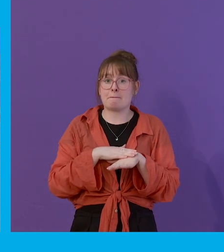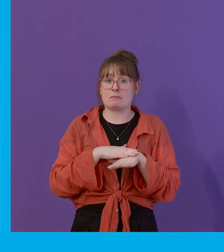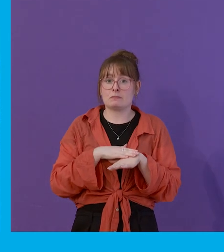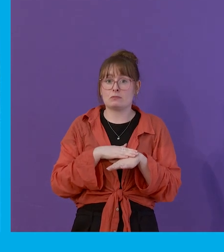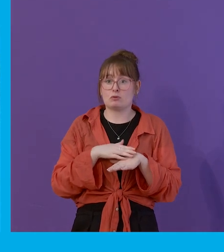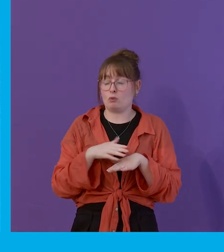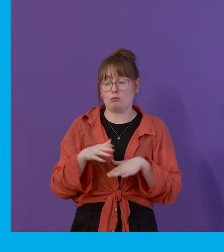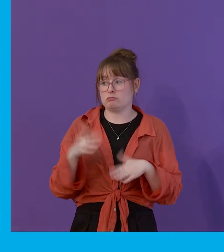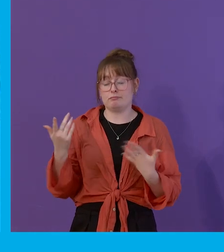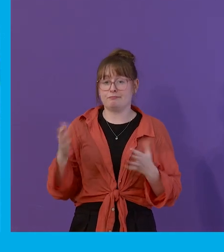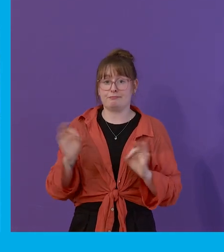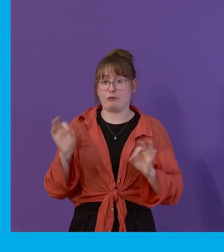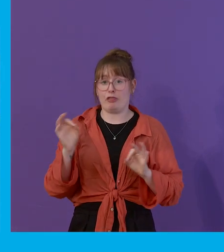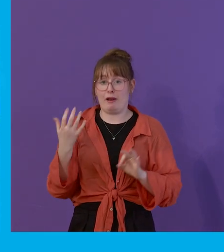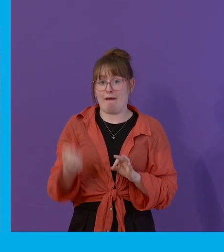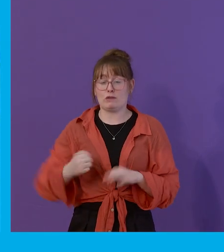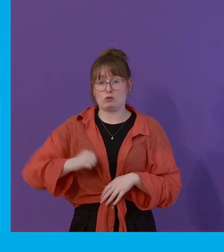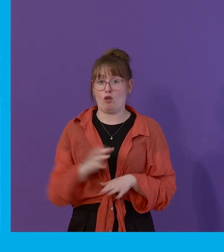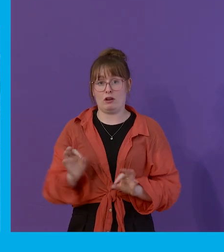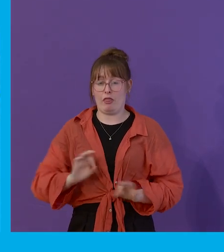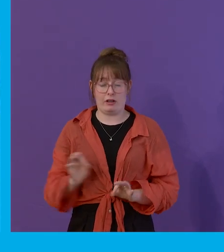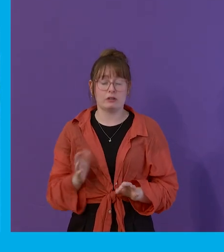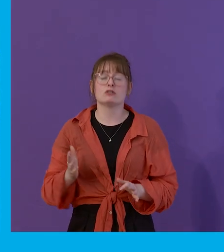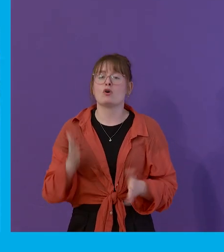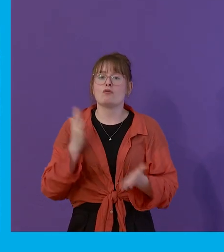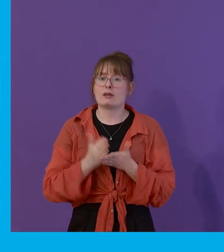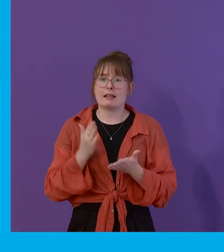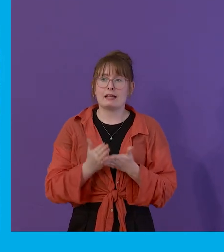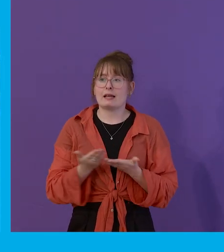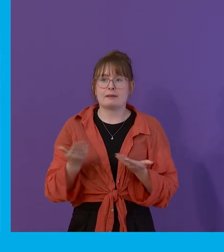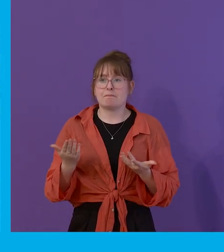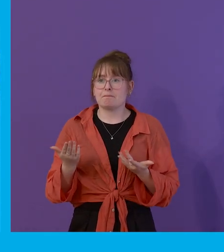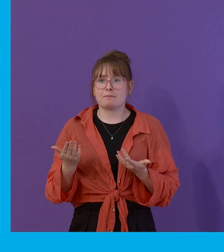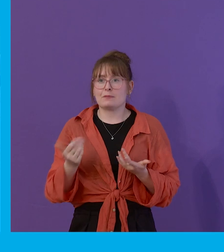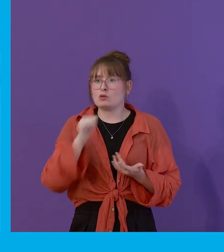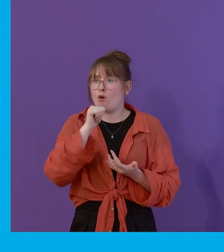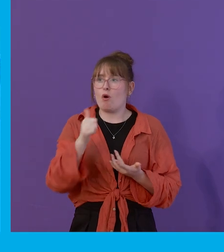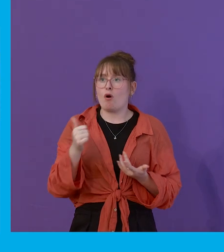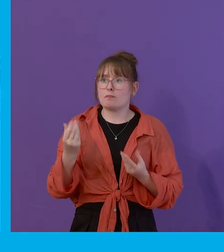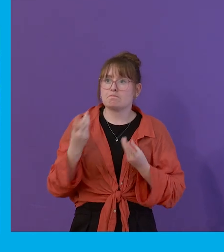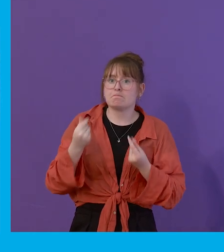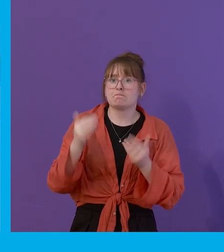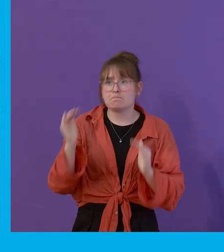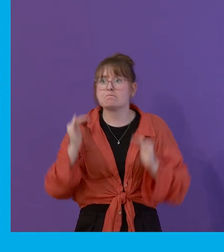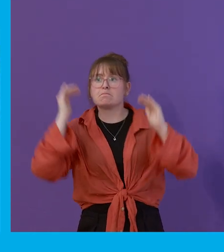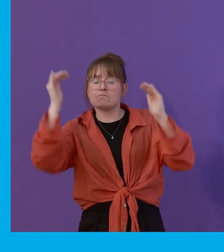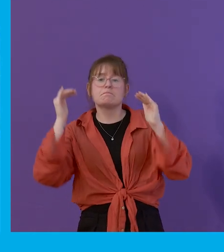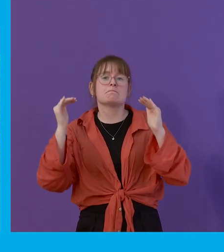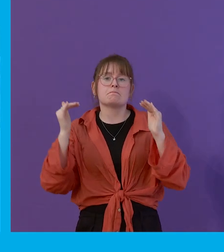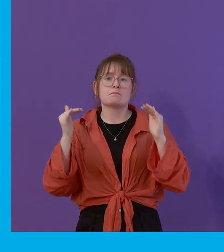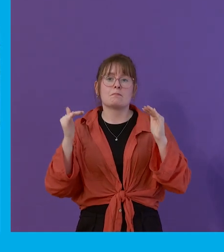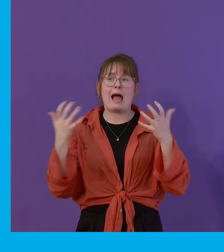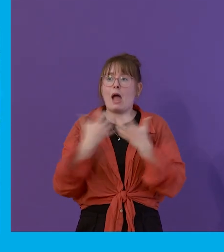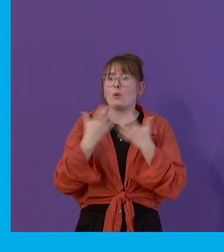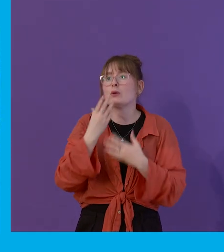or talk about here in Scotland. We've really got a fairly unsophisticated public policy debate around how we use money